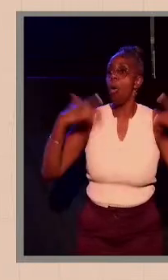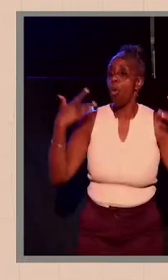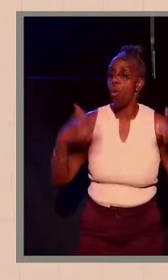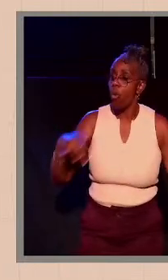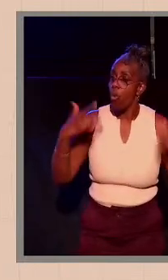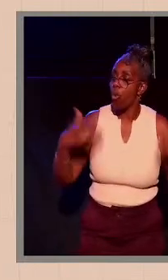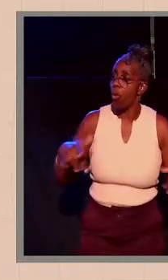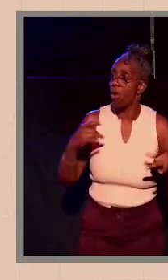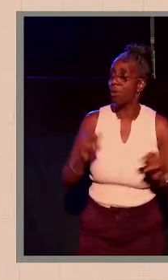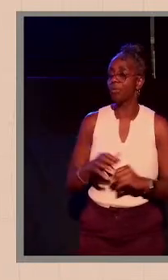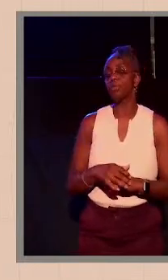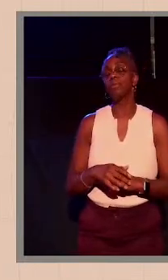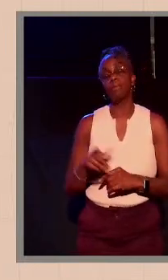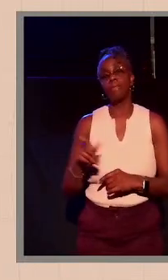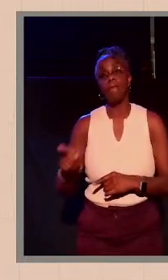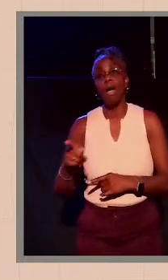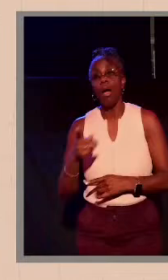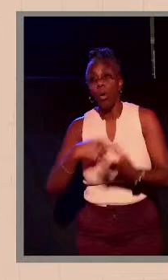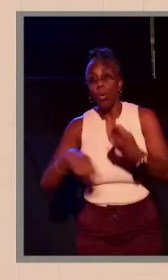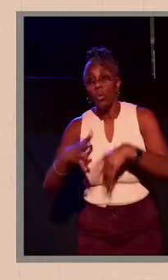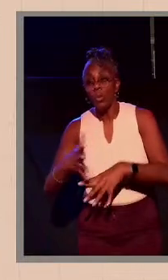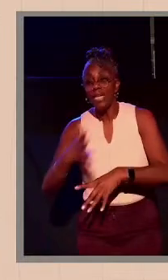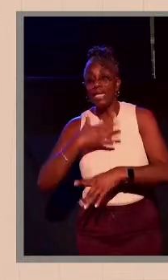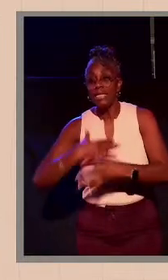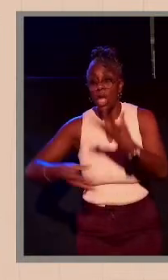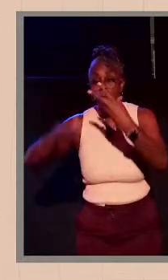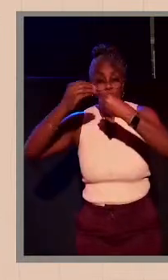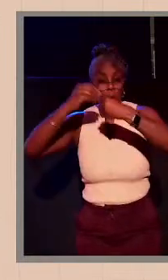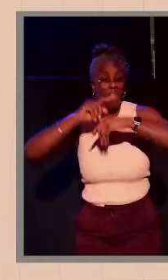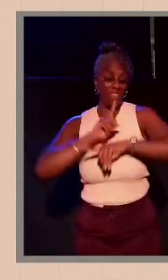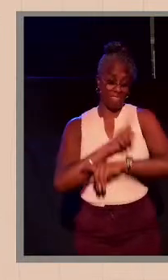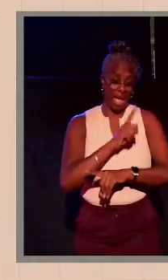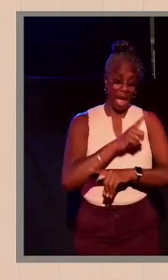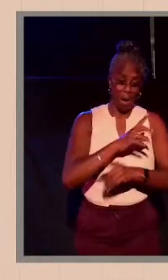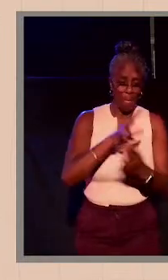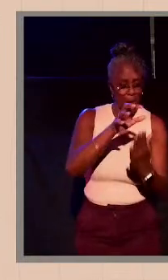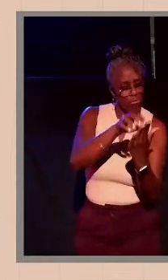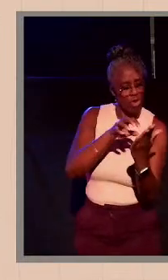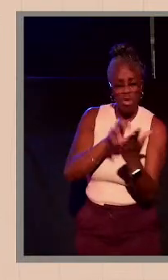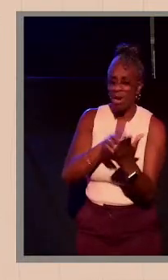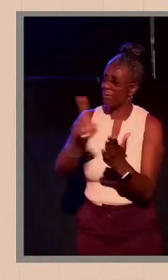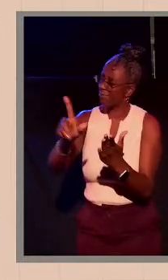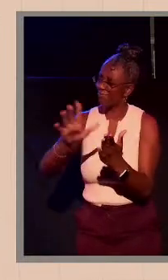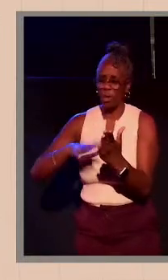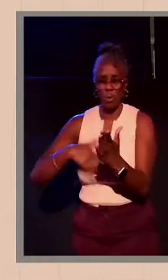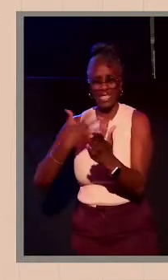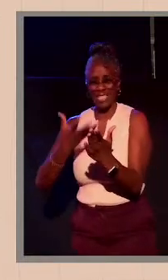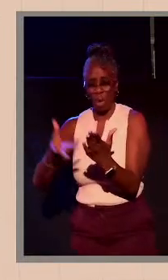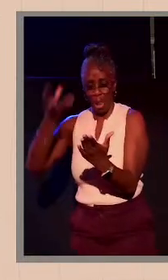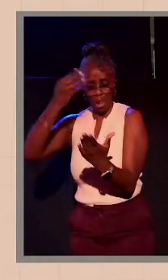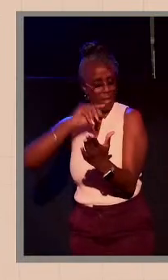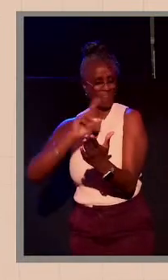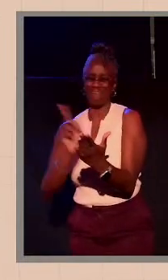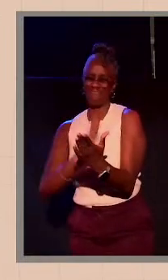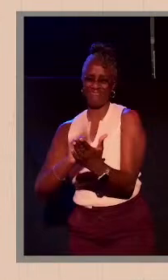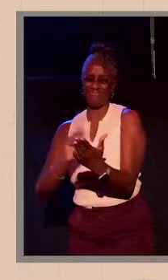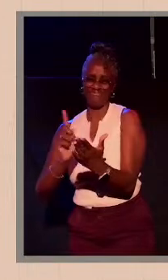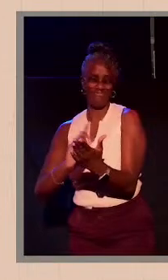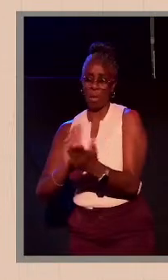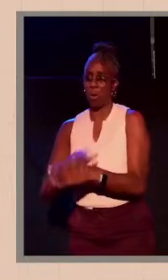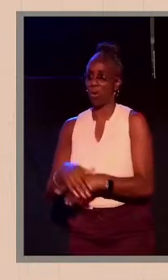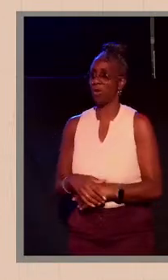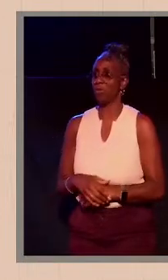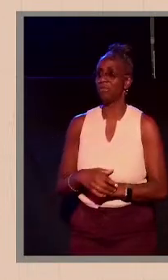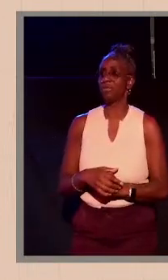So that's the thing you sort of need to learn, but you don't need to learn any programming languages. There's no Max MSP to learn here. That's all under the hood.